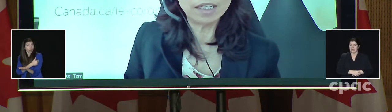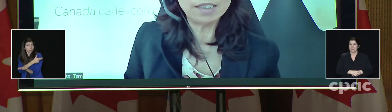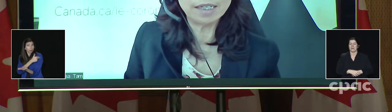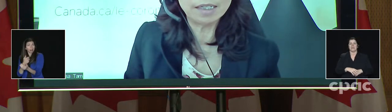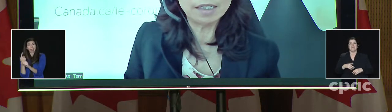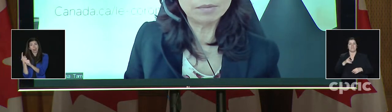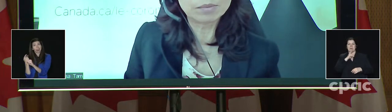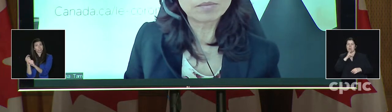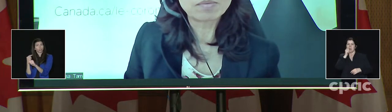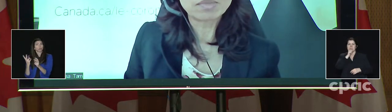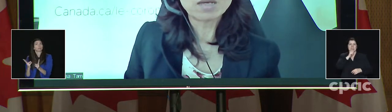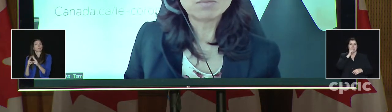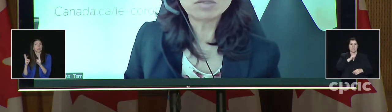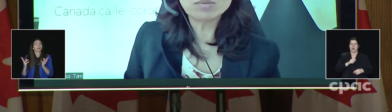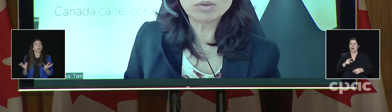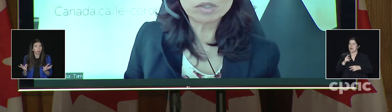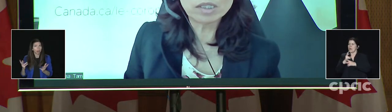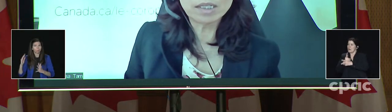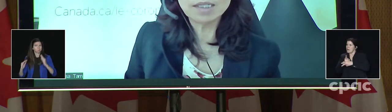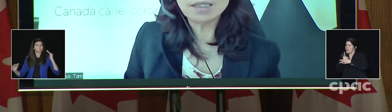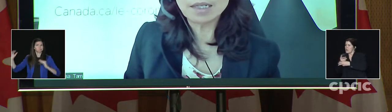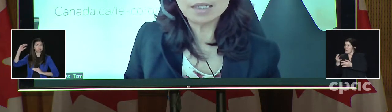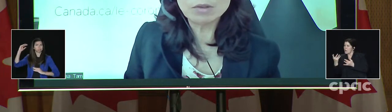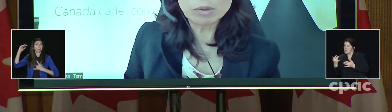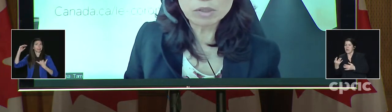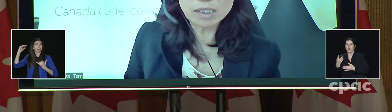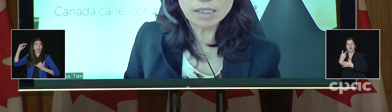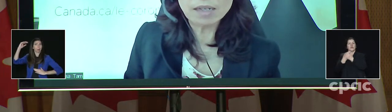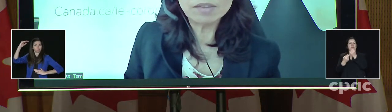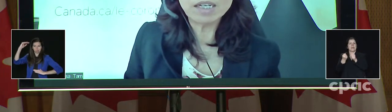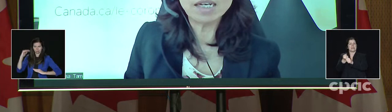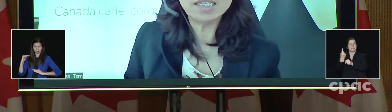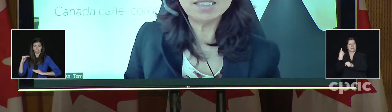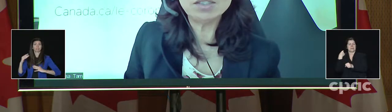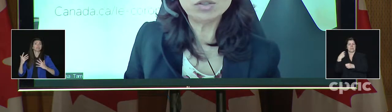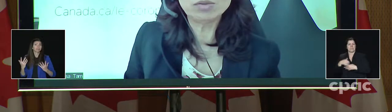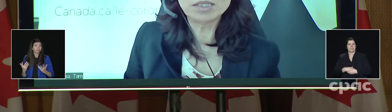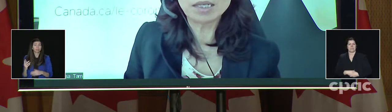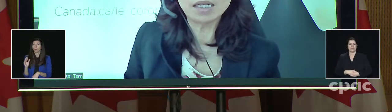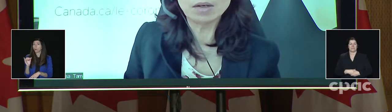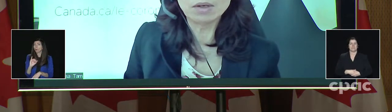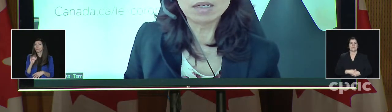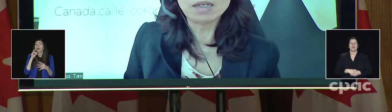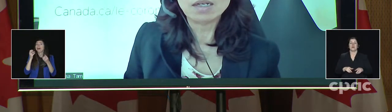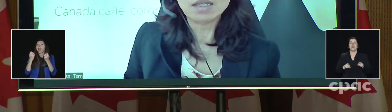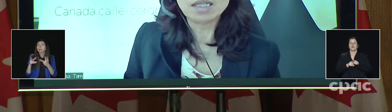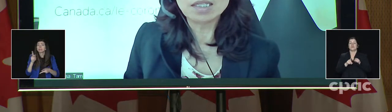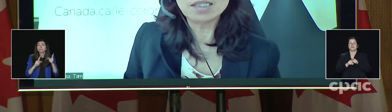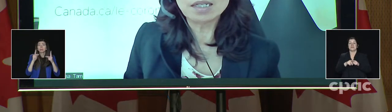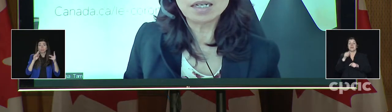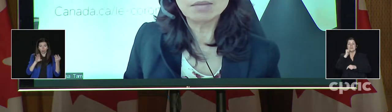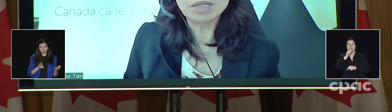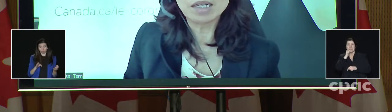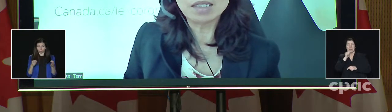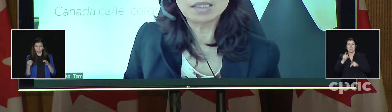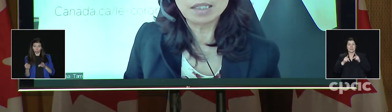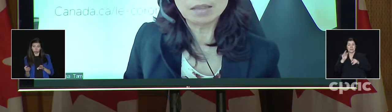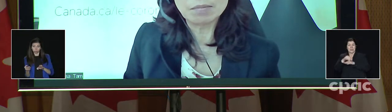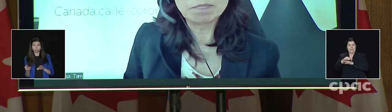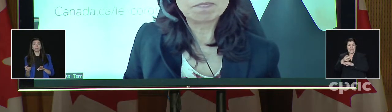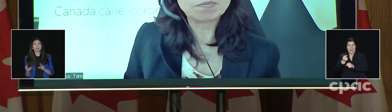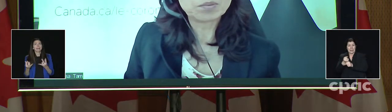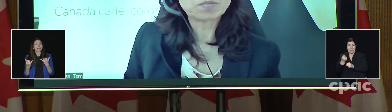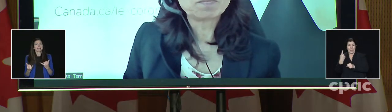intensive care daily. Most importantly, daily reported deaths are 82% lower than this time last